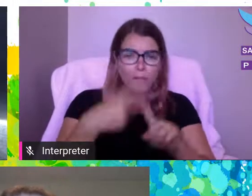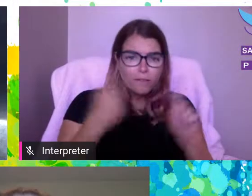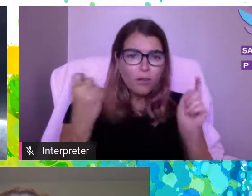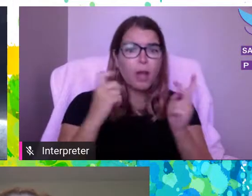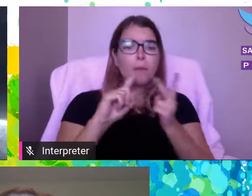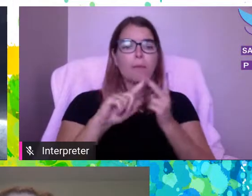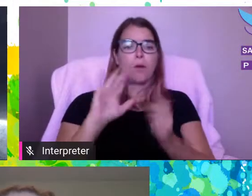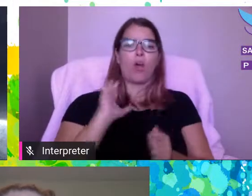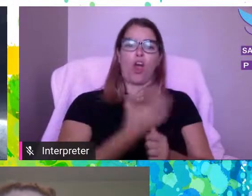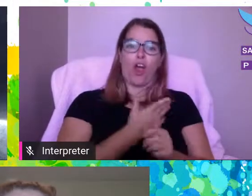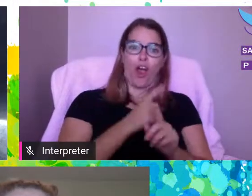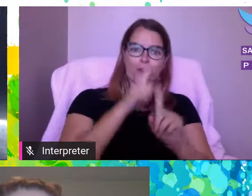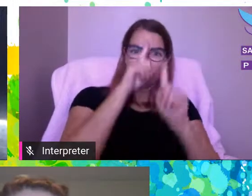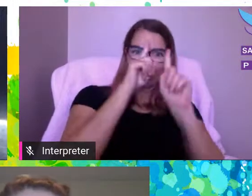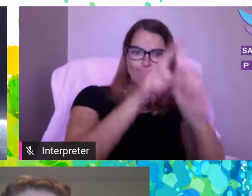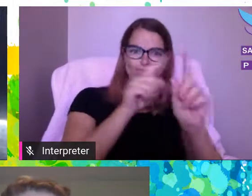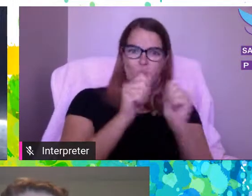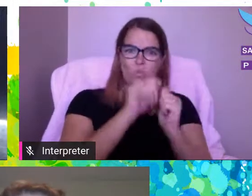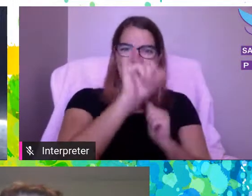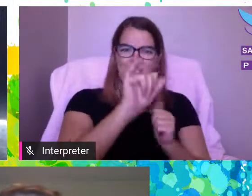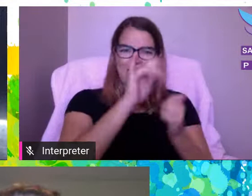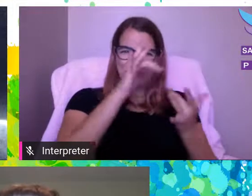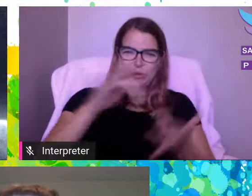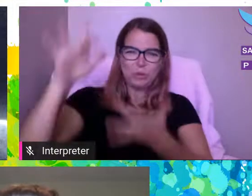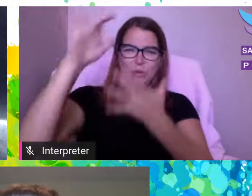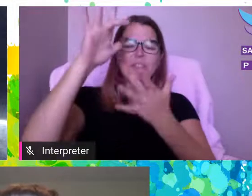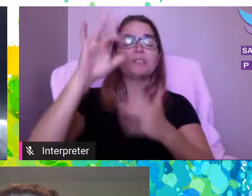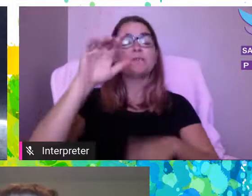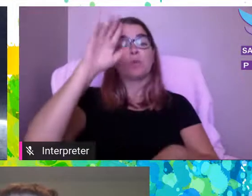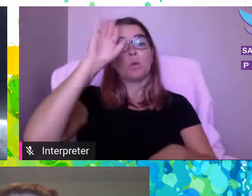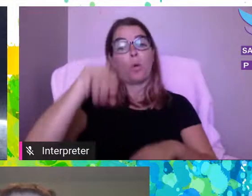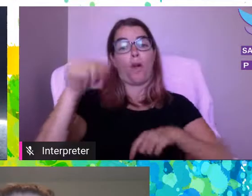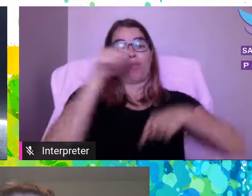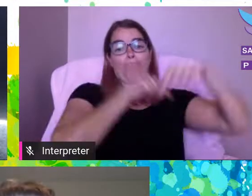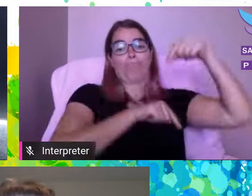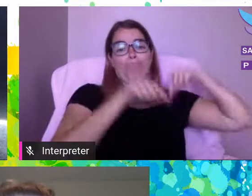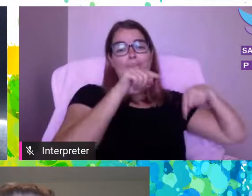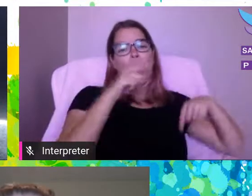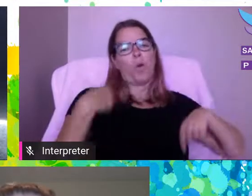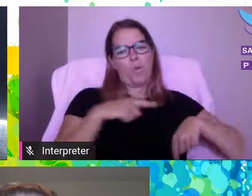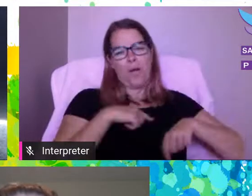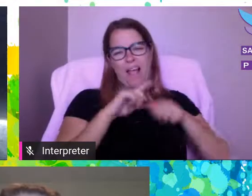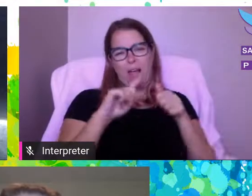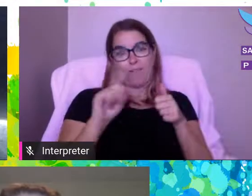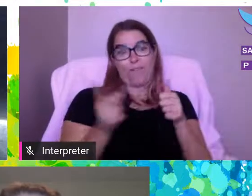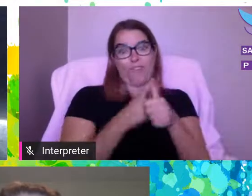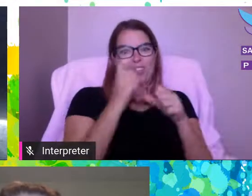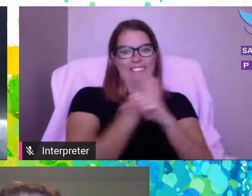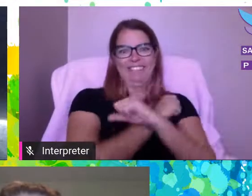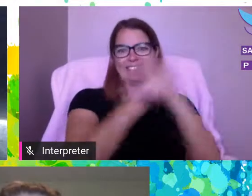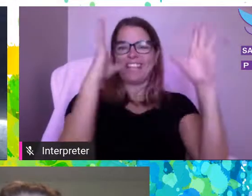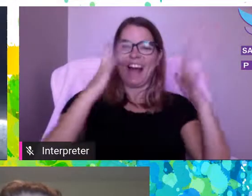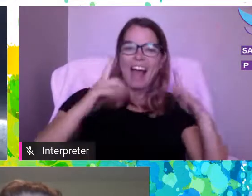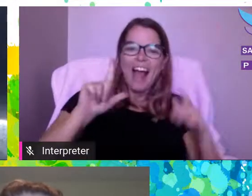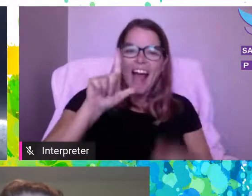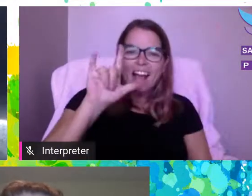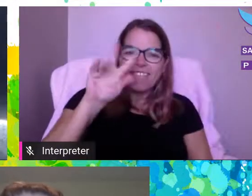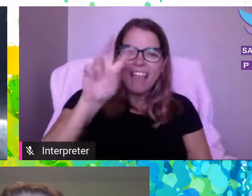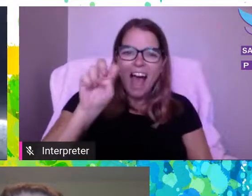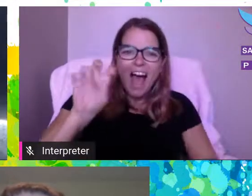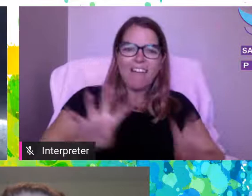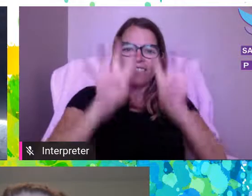tour. So originally our partnership was envisioned as a live event that would take place on the museum's front